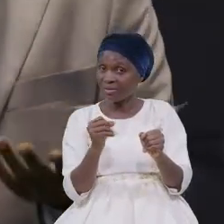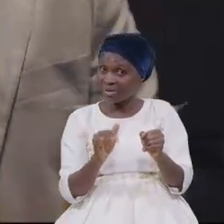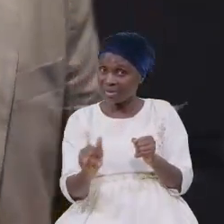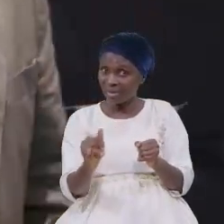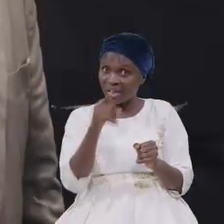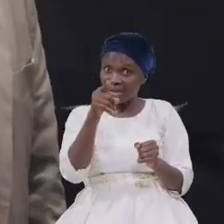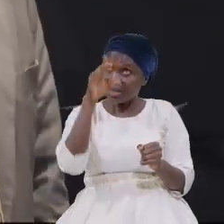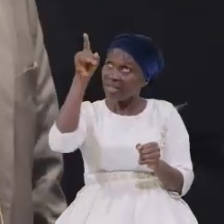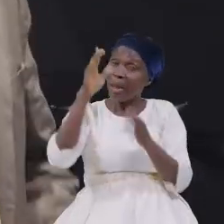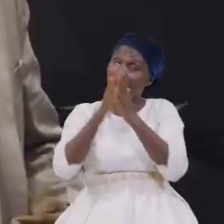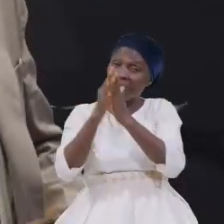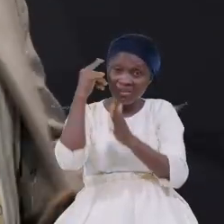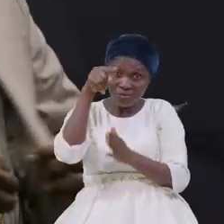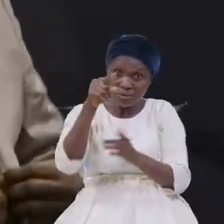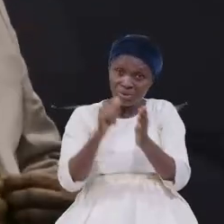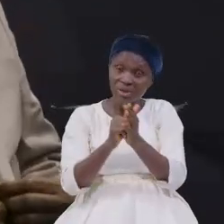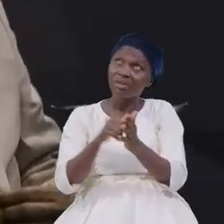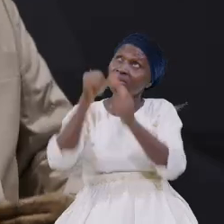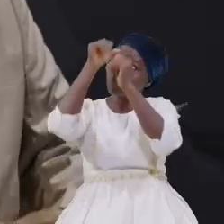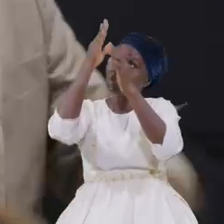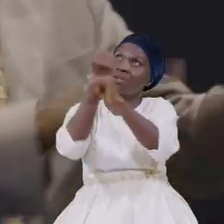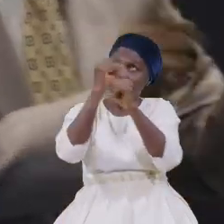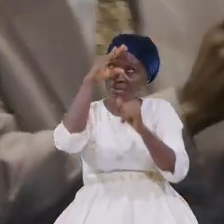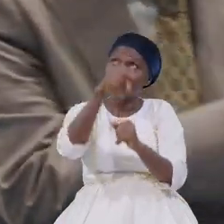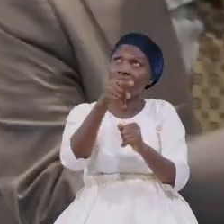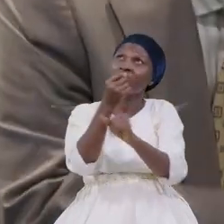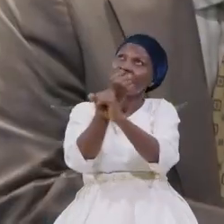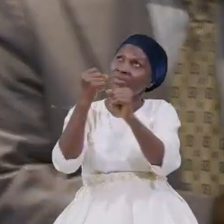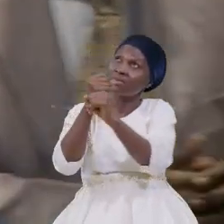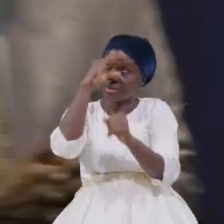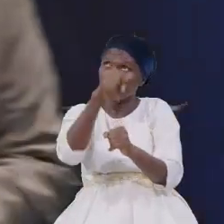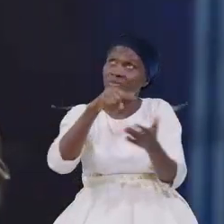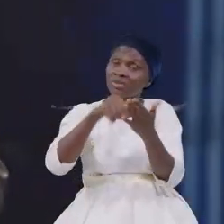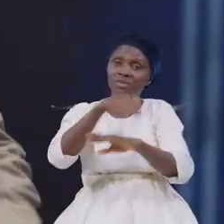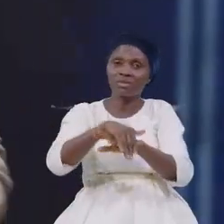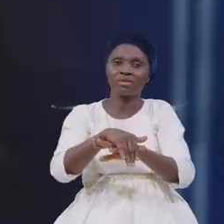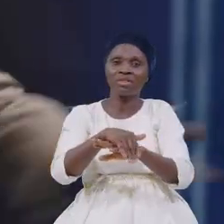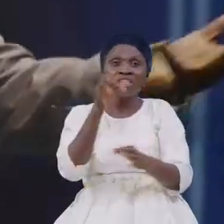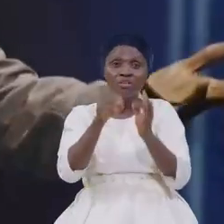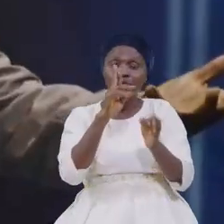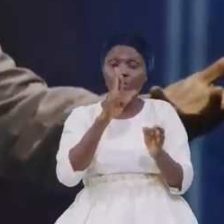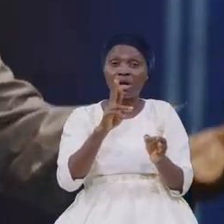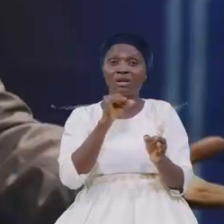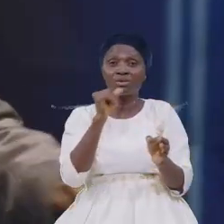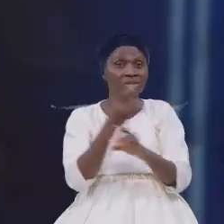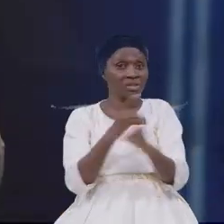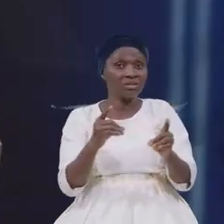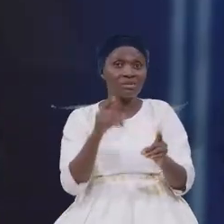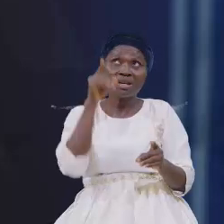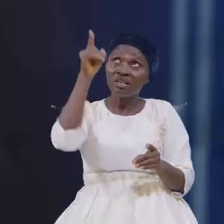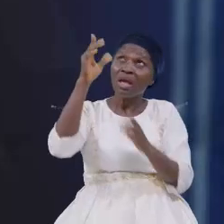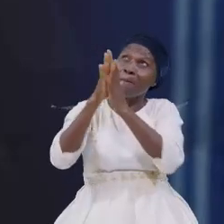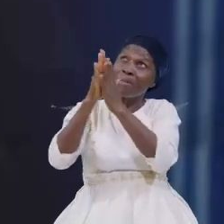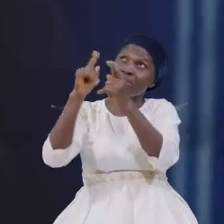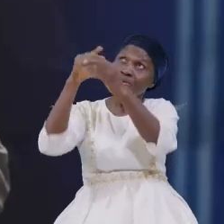problem, he's there with the Father. I'm praying for you tonight. Deliver him tonight. Break the yoke out of